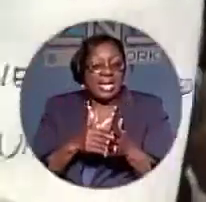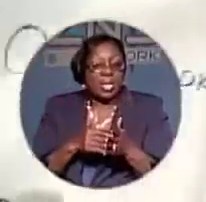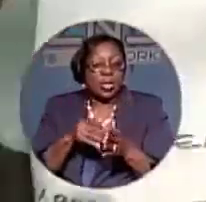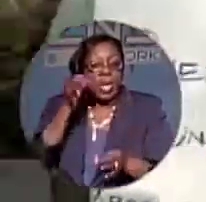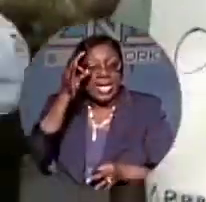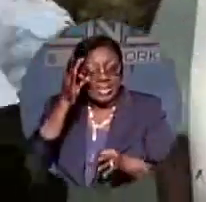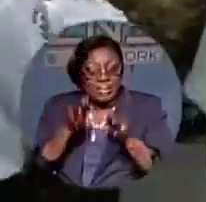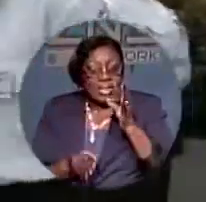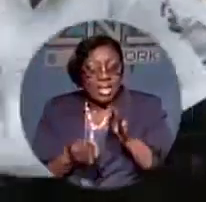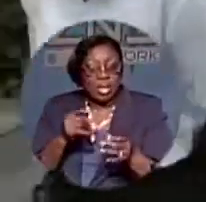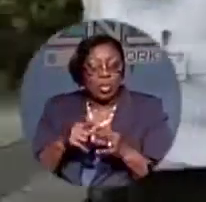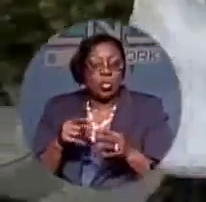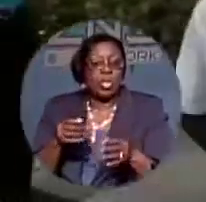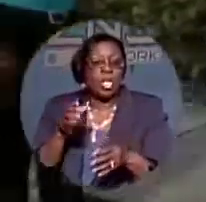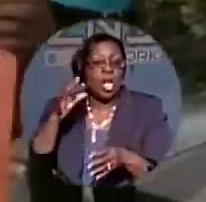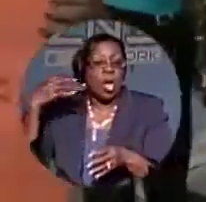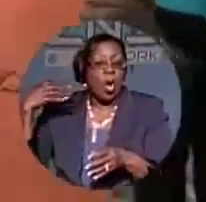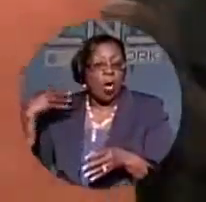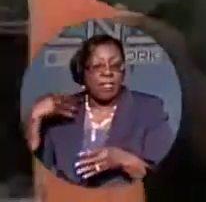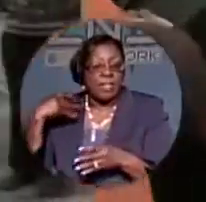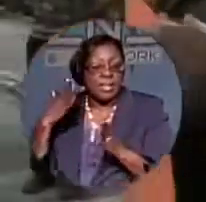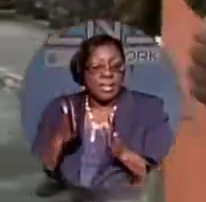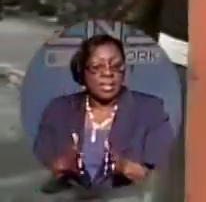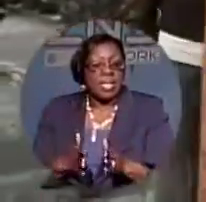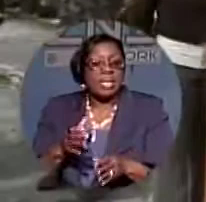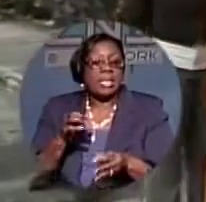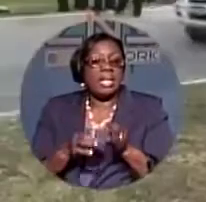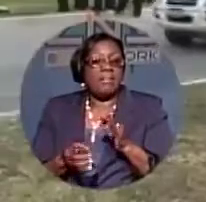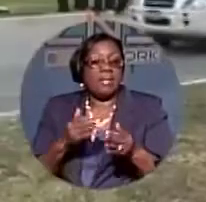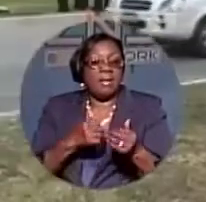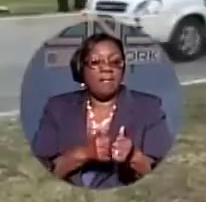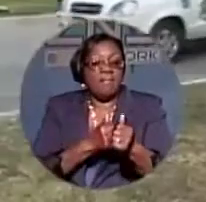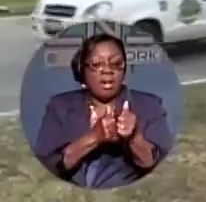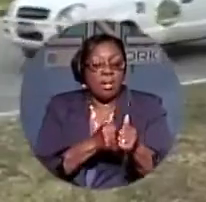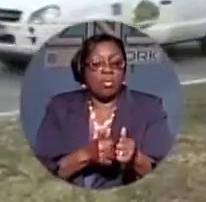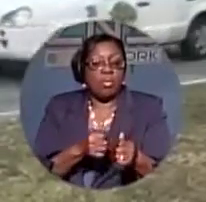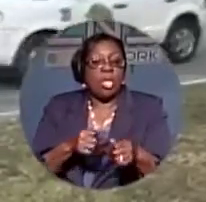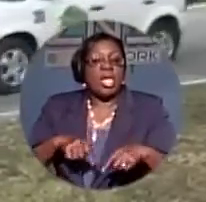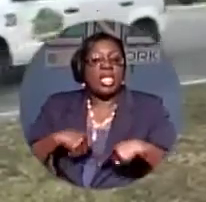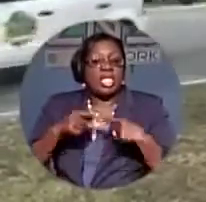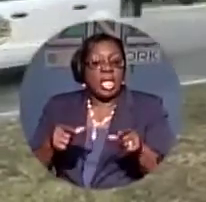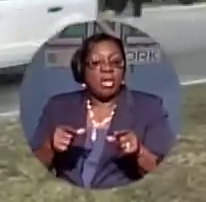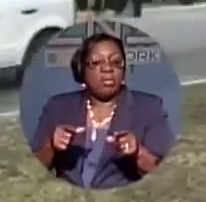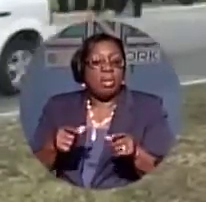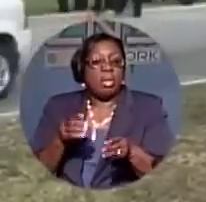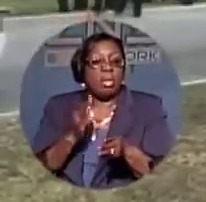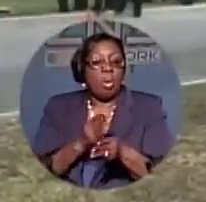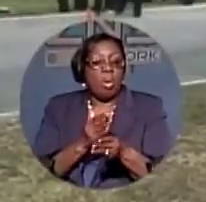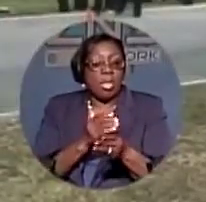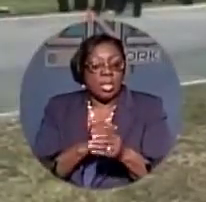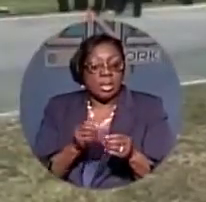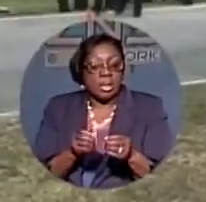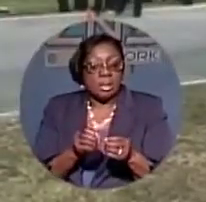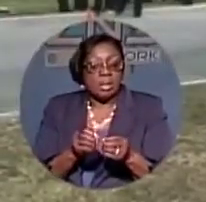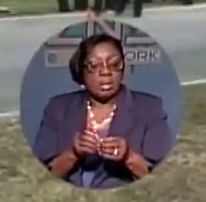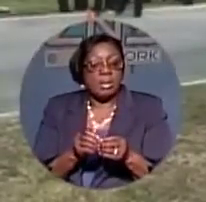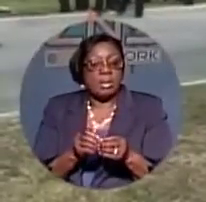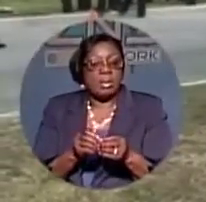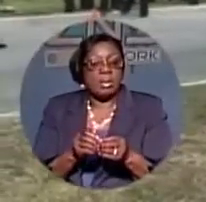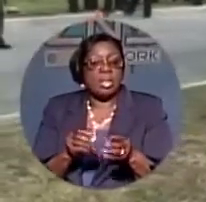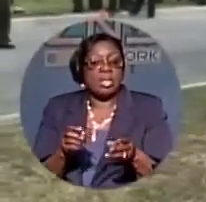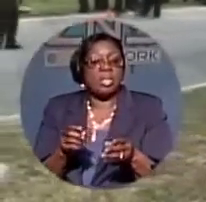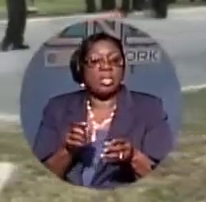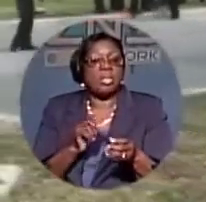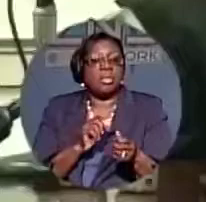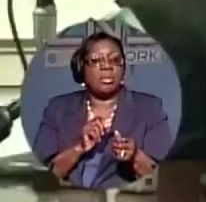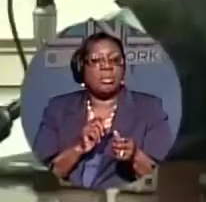general orders, then the trade dispute and strike vote by law would fall away, which are all based on the industrial agreement. So